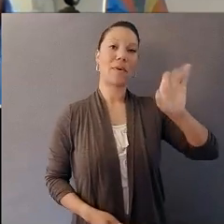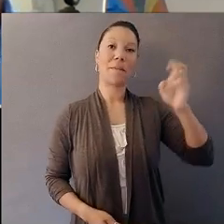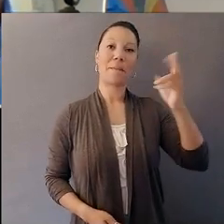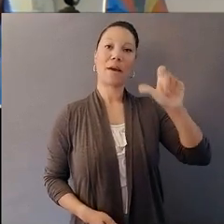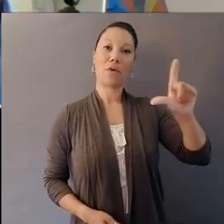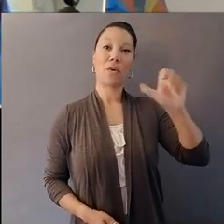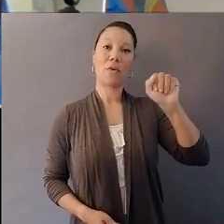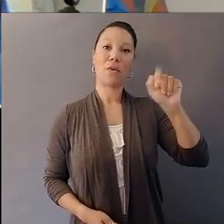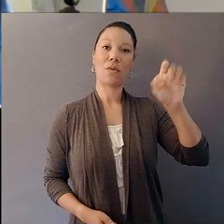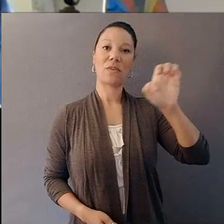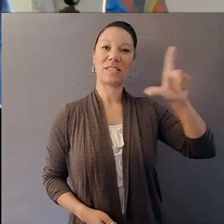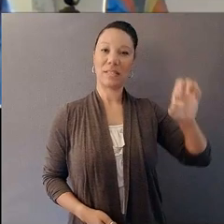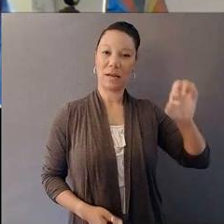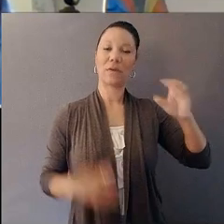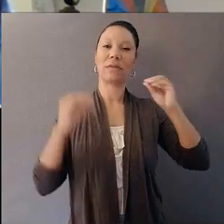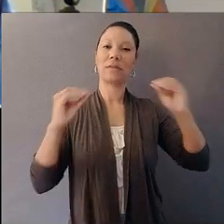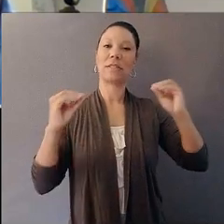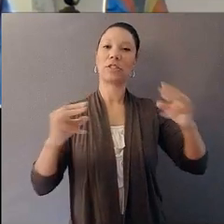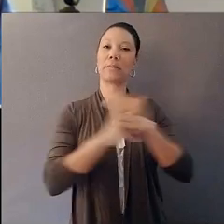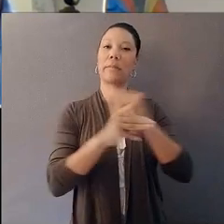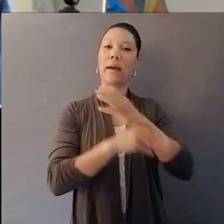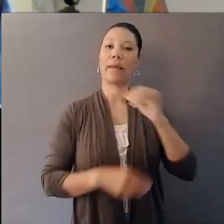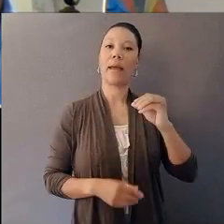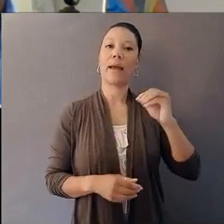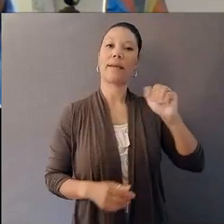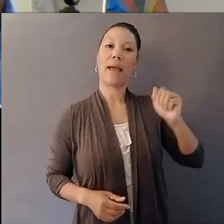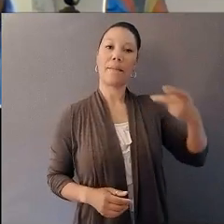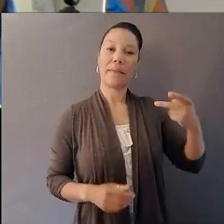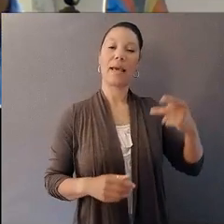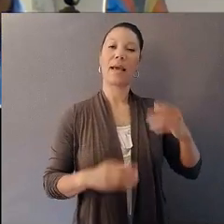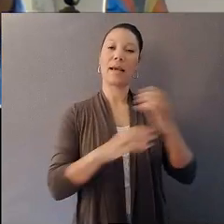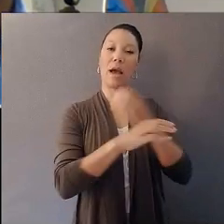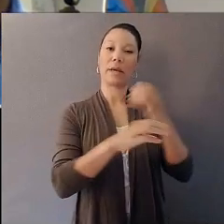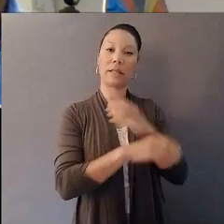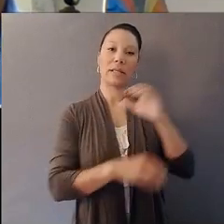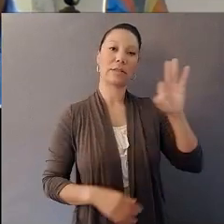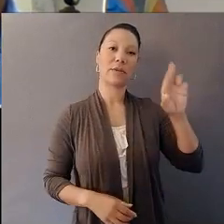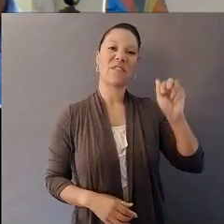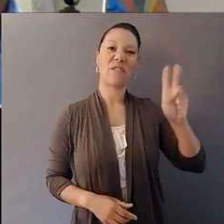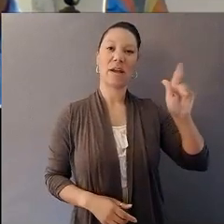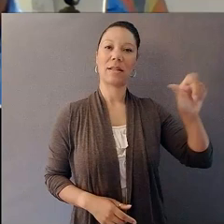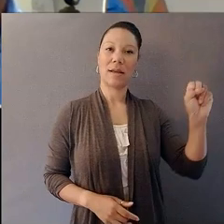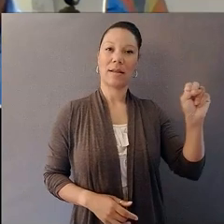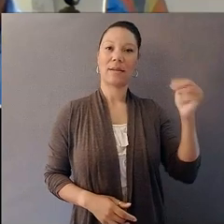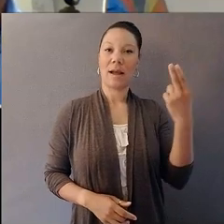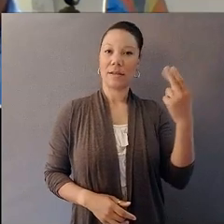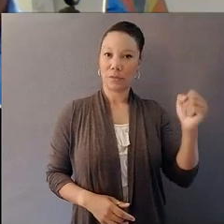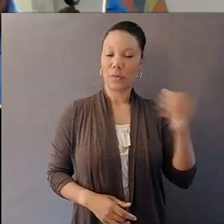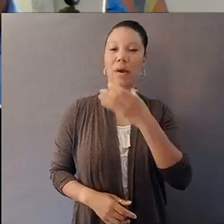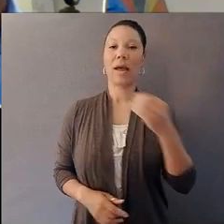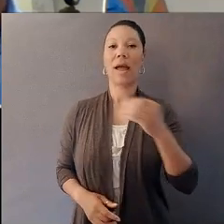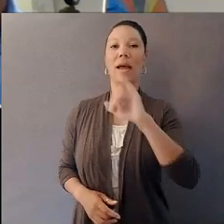He teaches math and AP calculus over at Franklin High School. And we'll also hear from Jennifer MAGEE-SUMNER, a